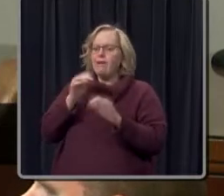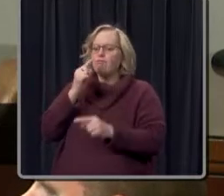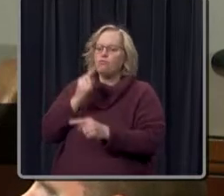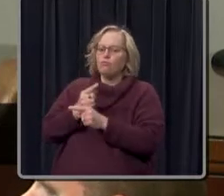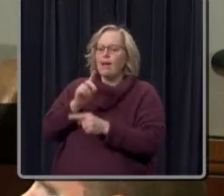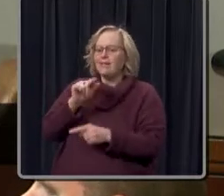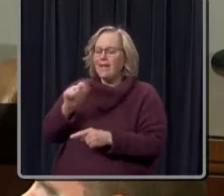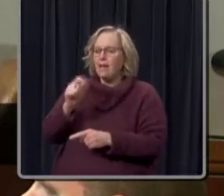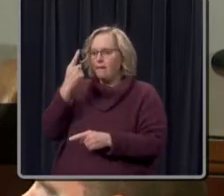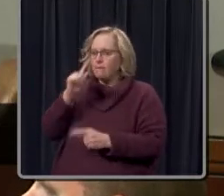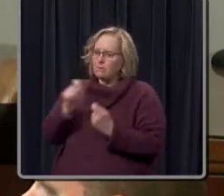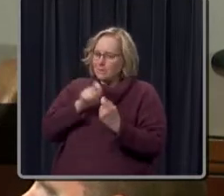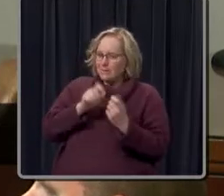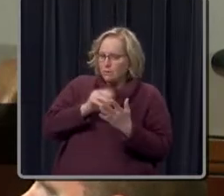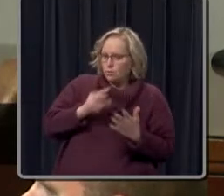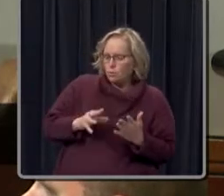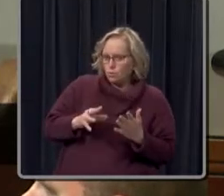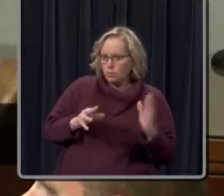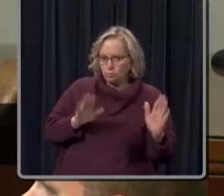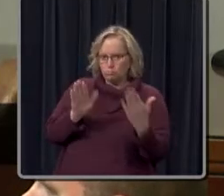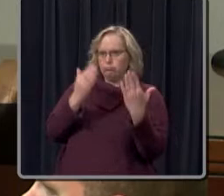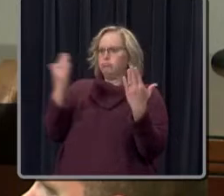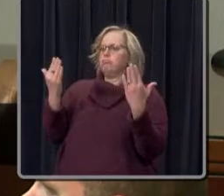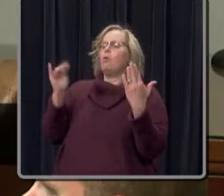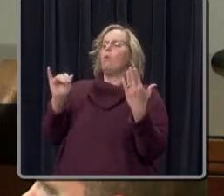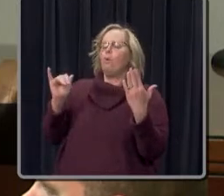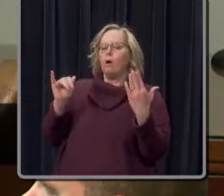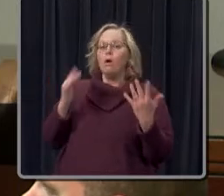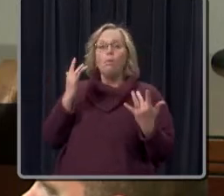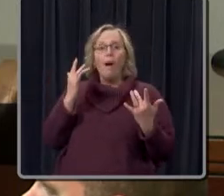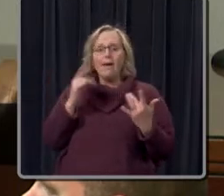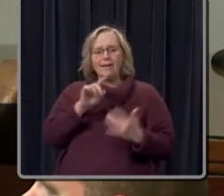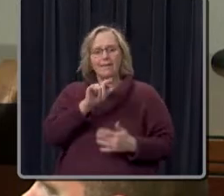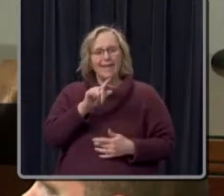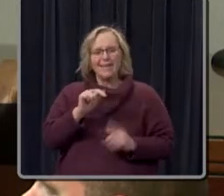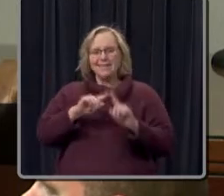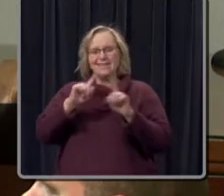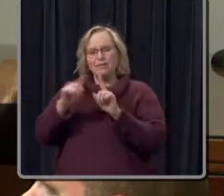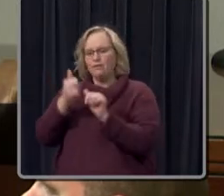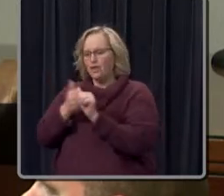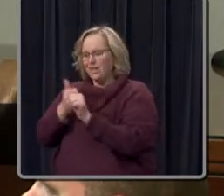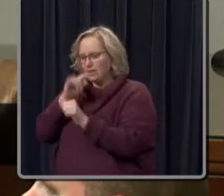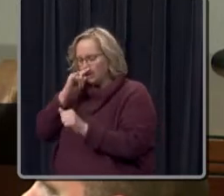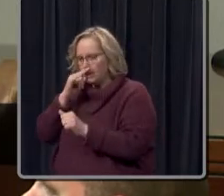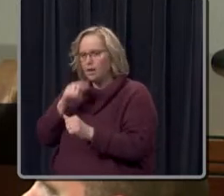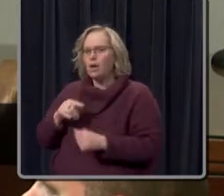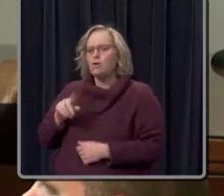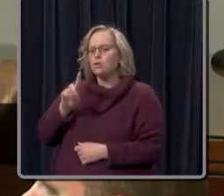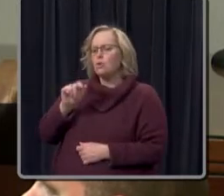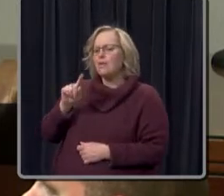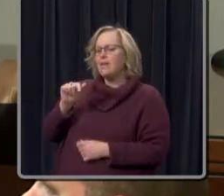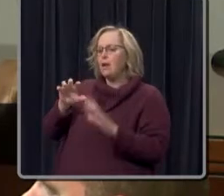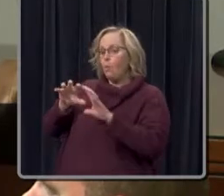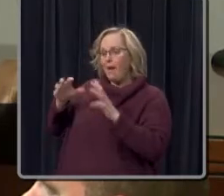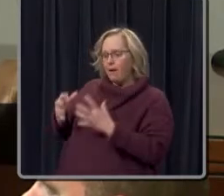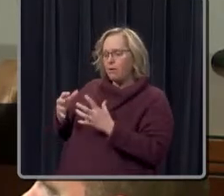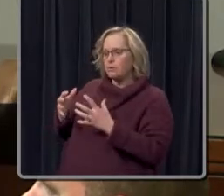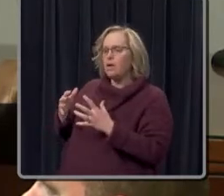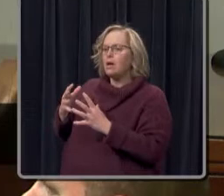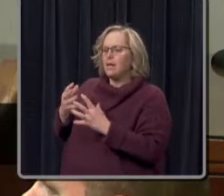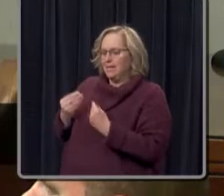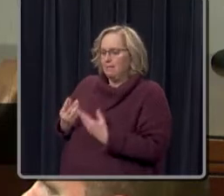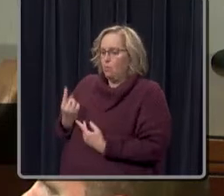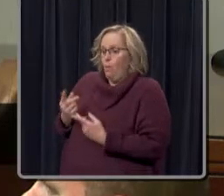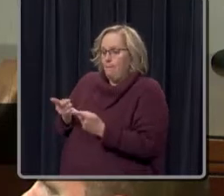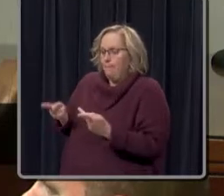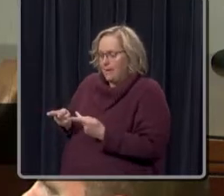about a specific student, because that can be different for every kid. And so the data warehouse allows us to have all that in one spot, and you can pull the different data